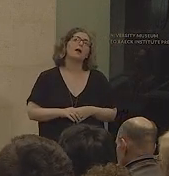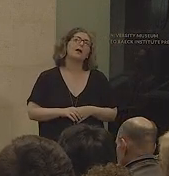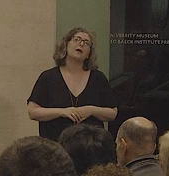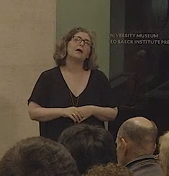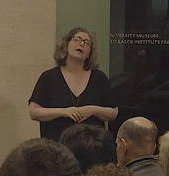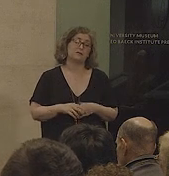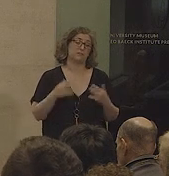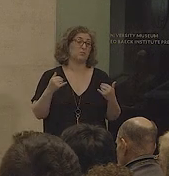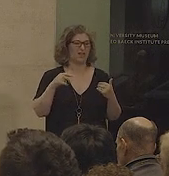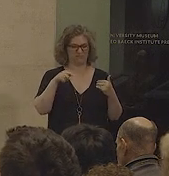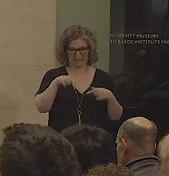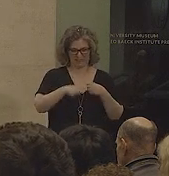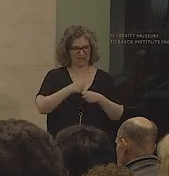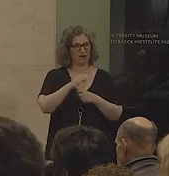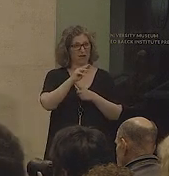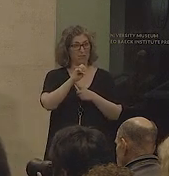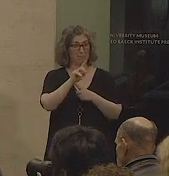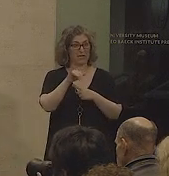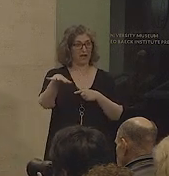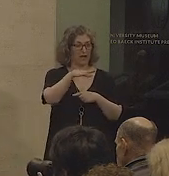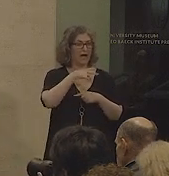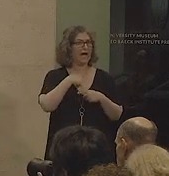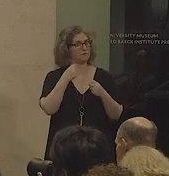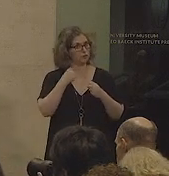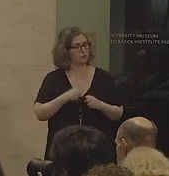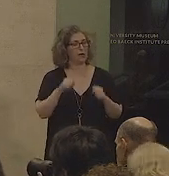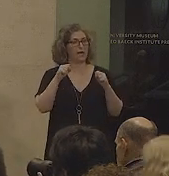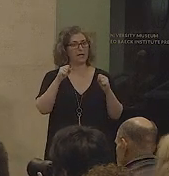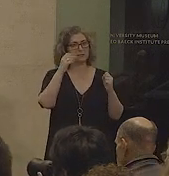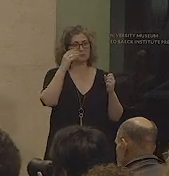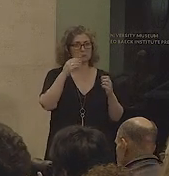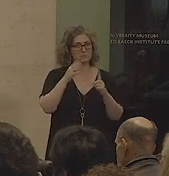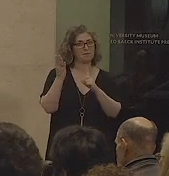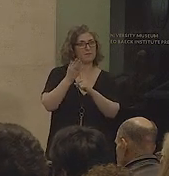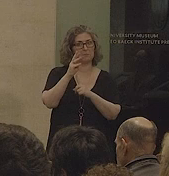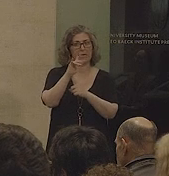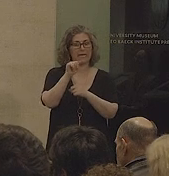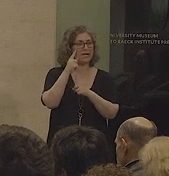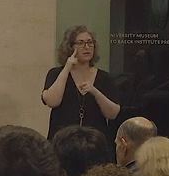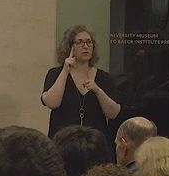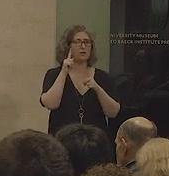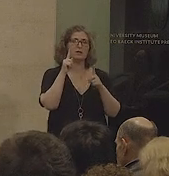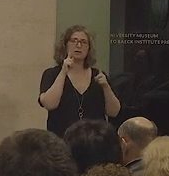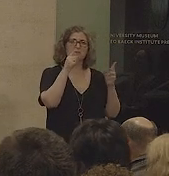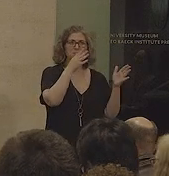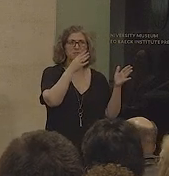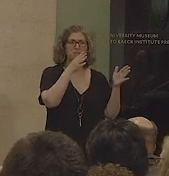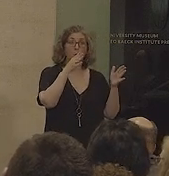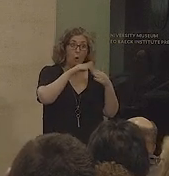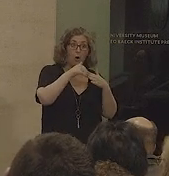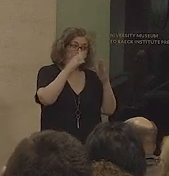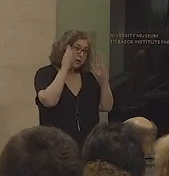the media this year, I've spent a lot of time trying to get the media to take some of the attention off the kids that have been